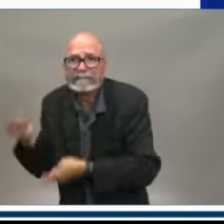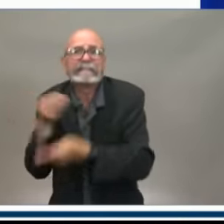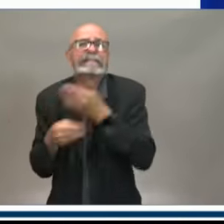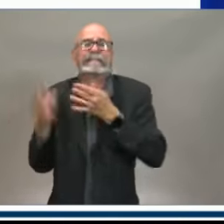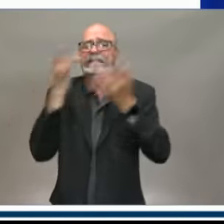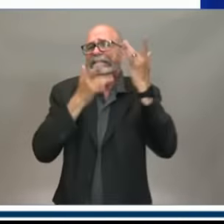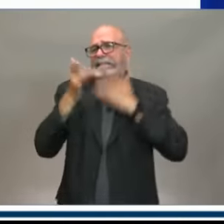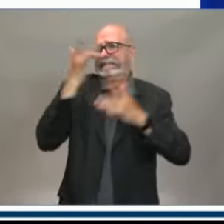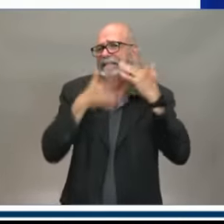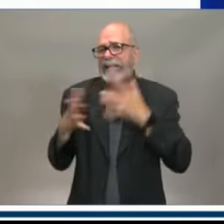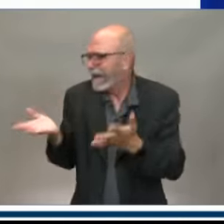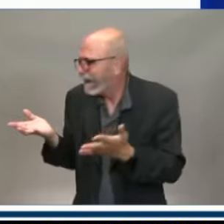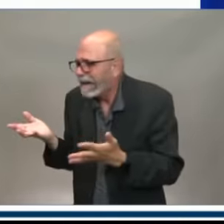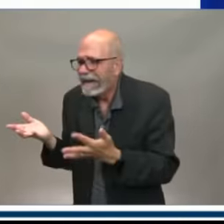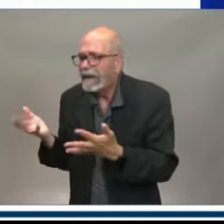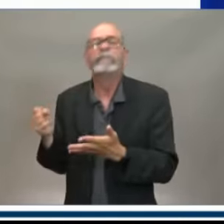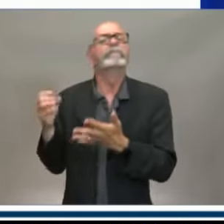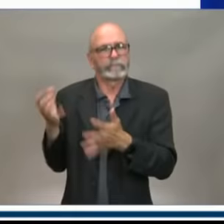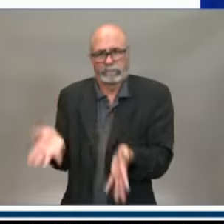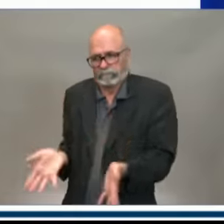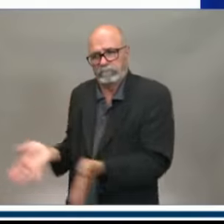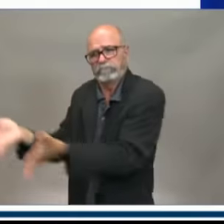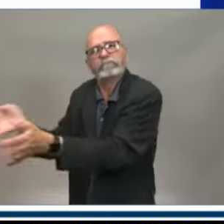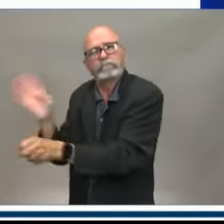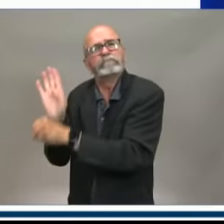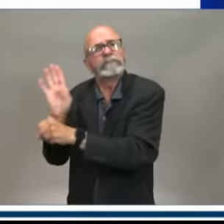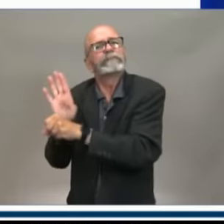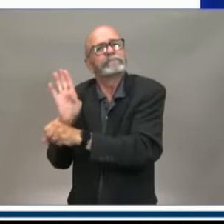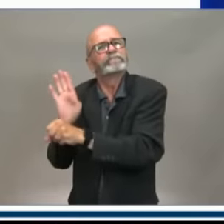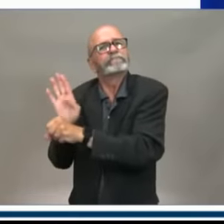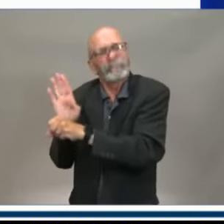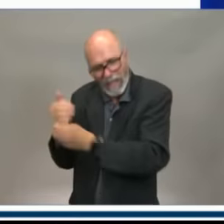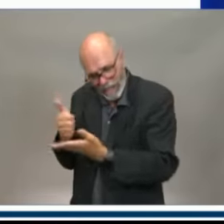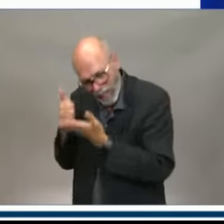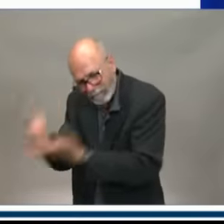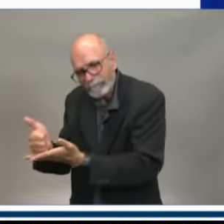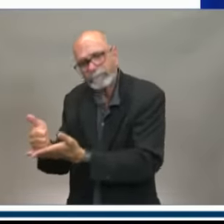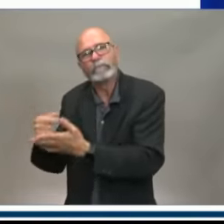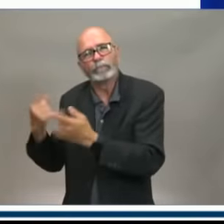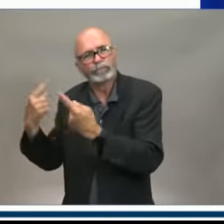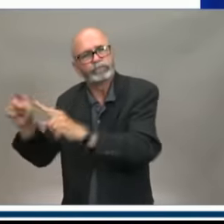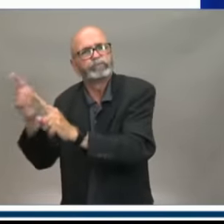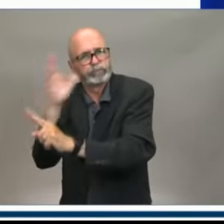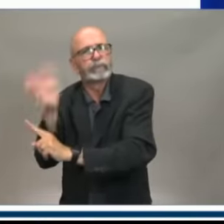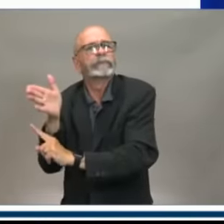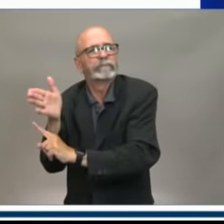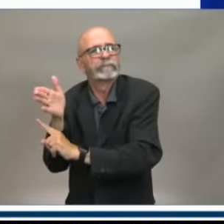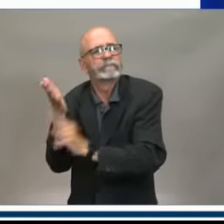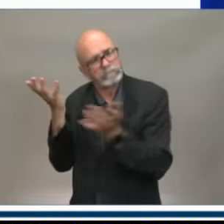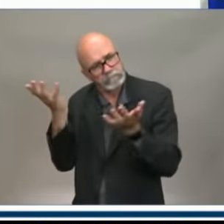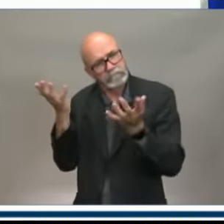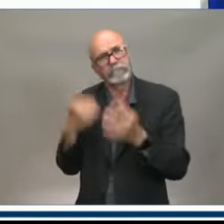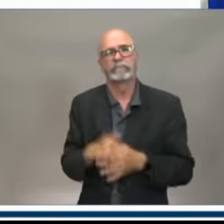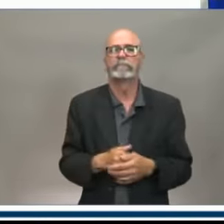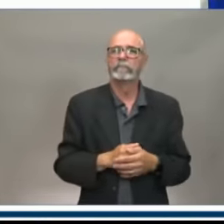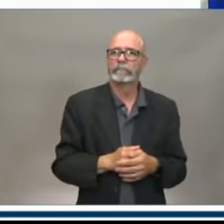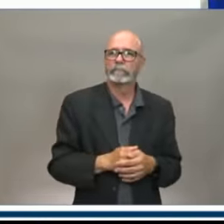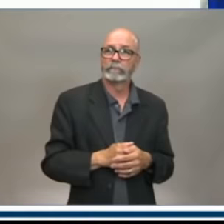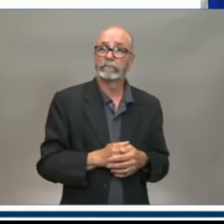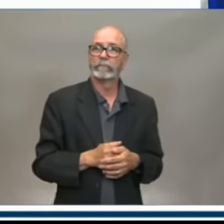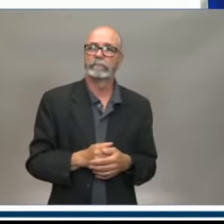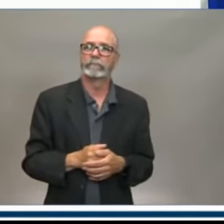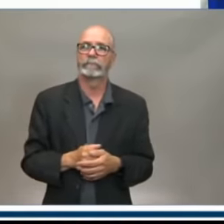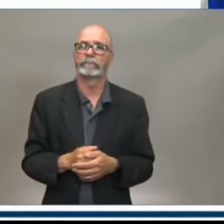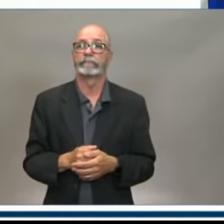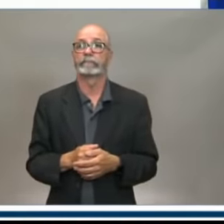the work to flatten the curve and prepare them to start as quickly as possible. Next, we'll go to Kyle Shaw from the Coast.